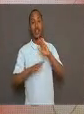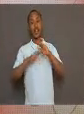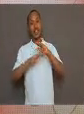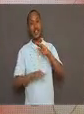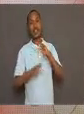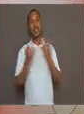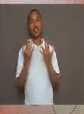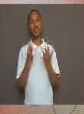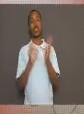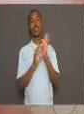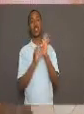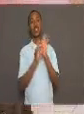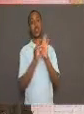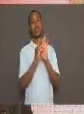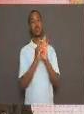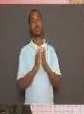the oxidation number.